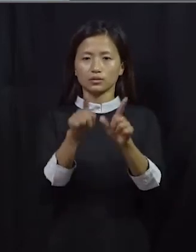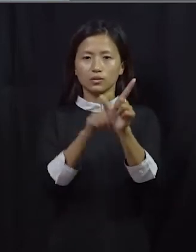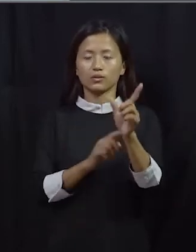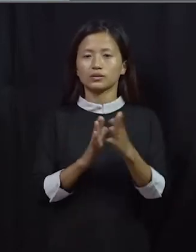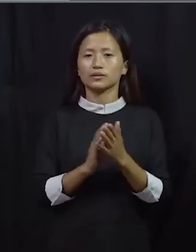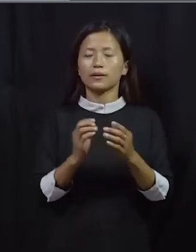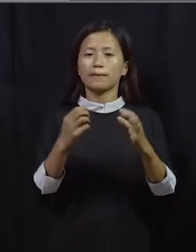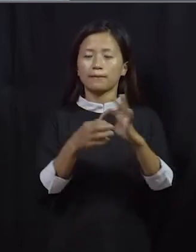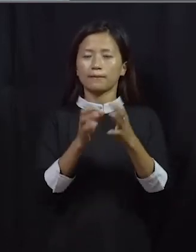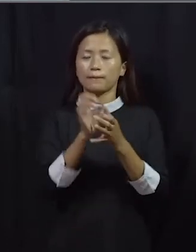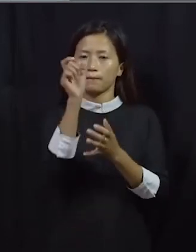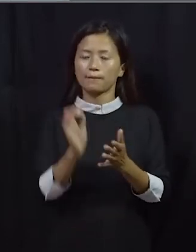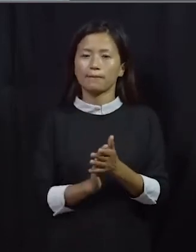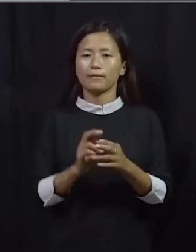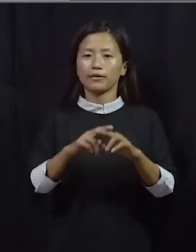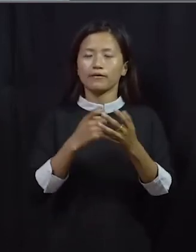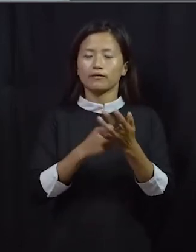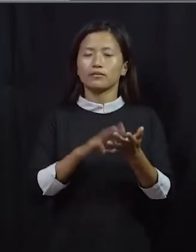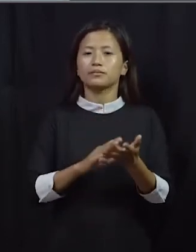firm. Next is